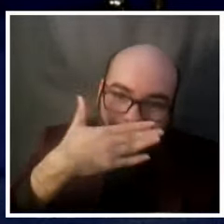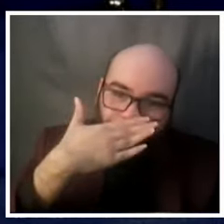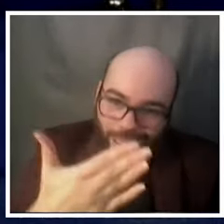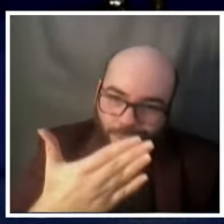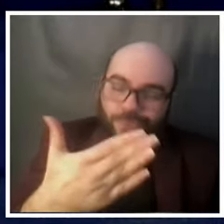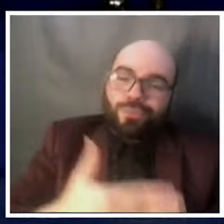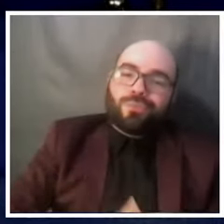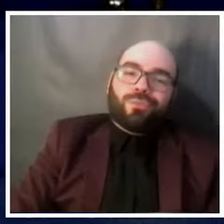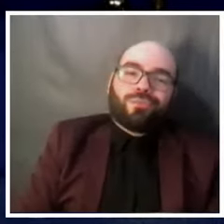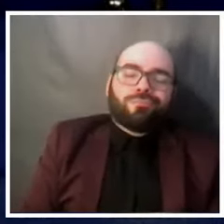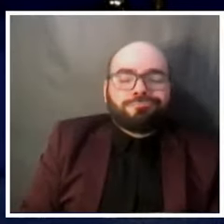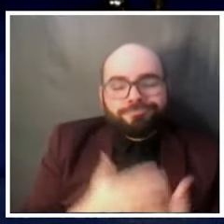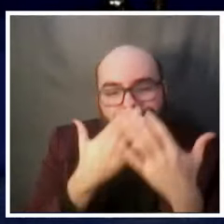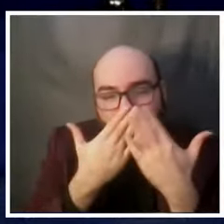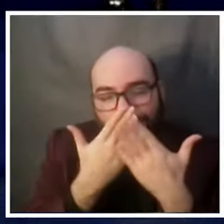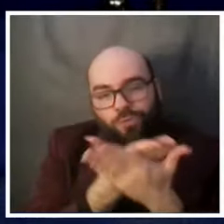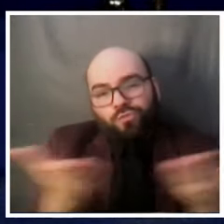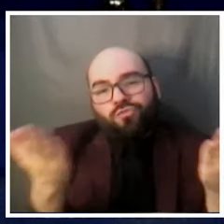Thank you, folks.